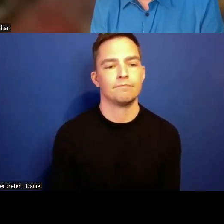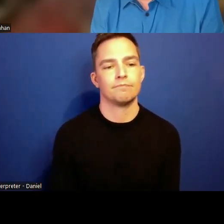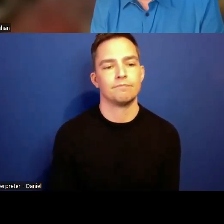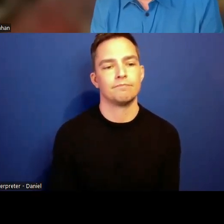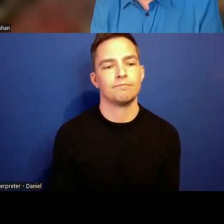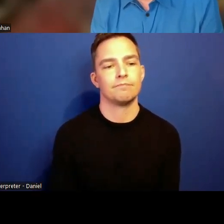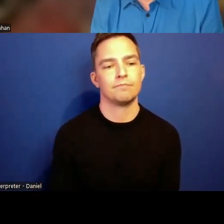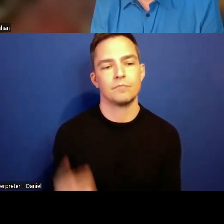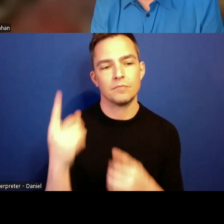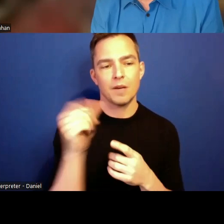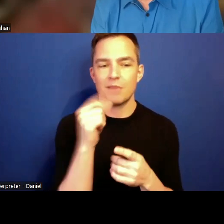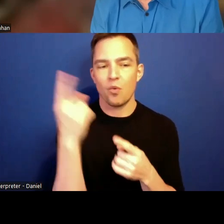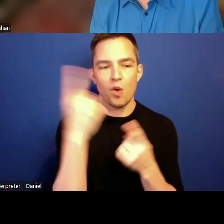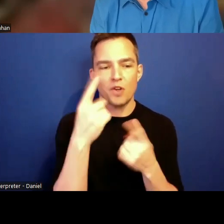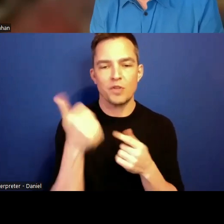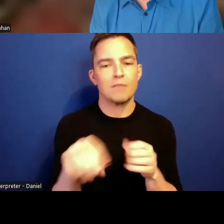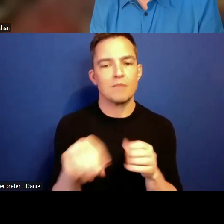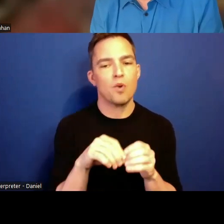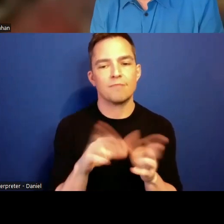I'm not wondering anymore.